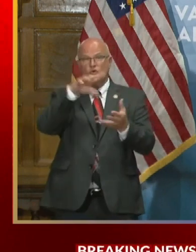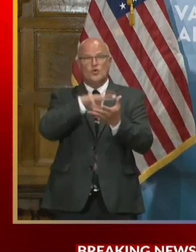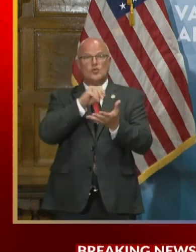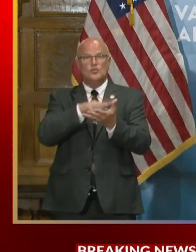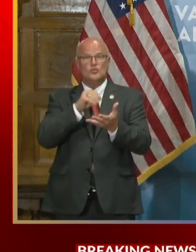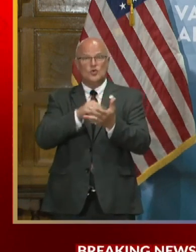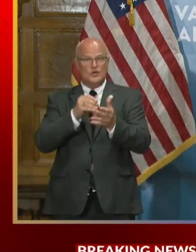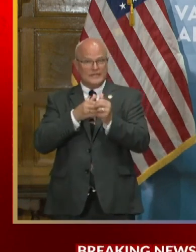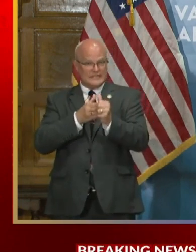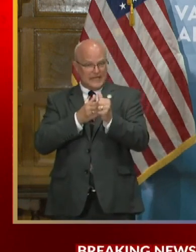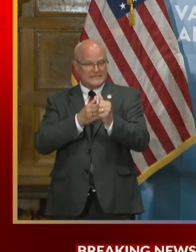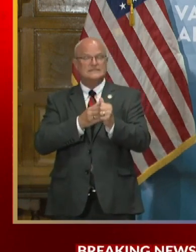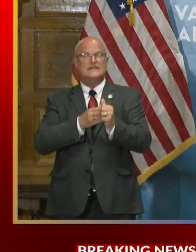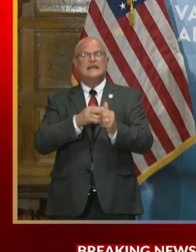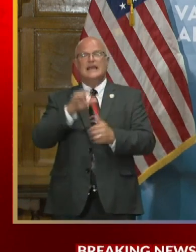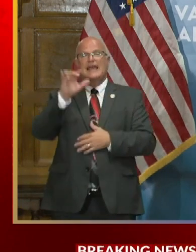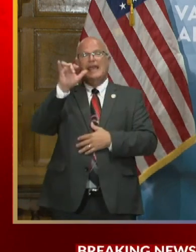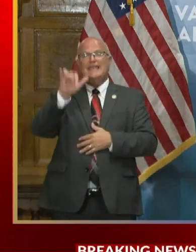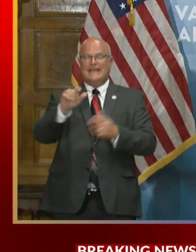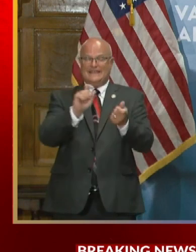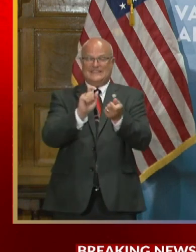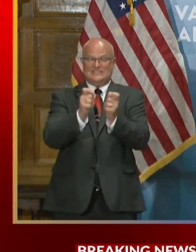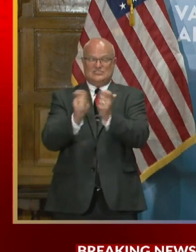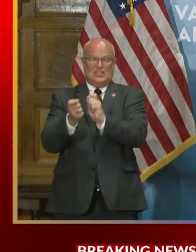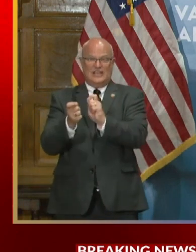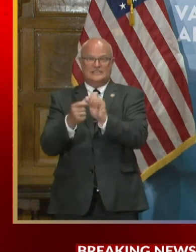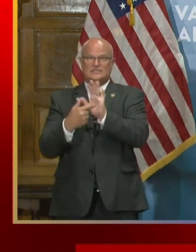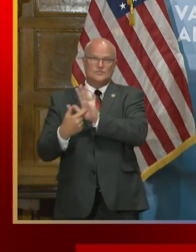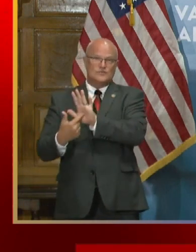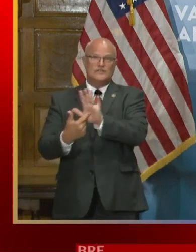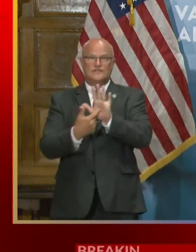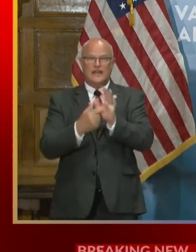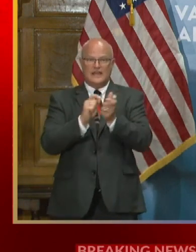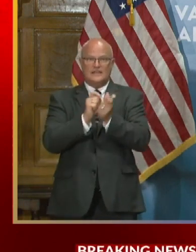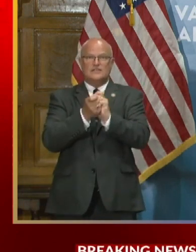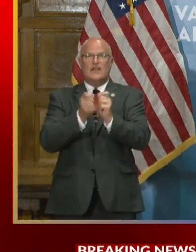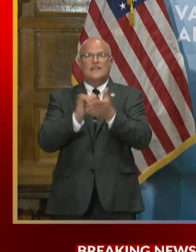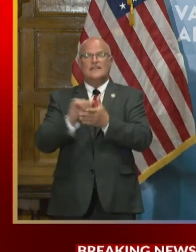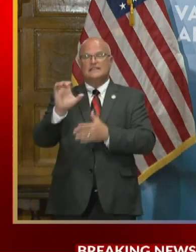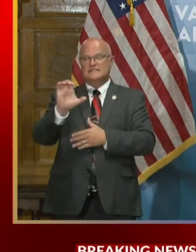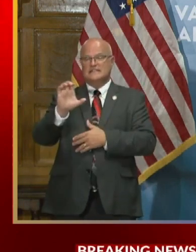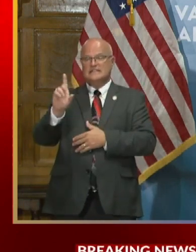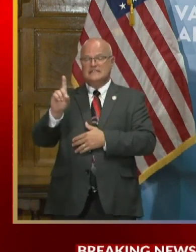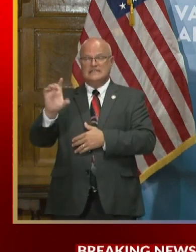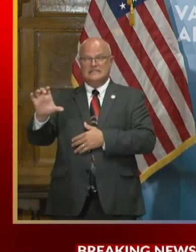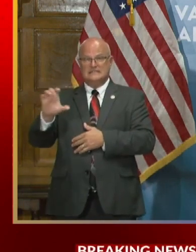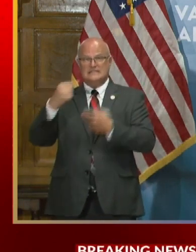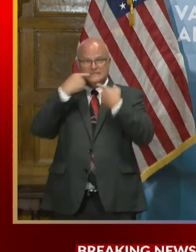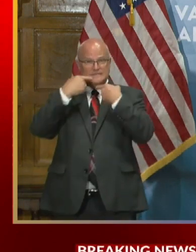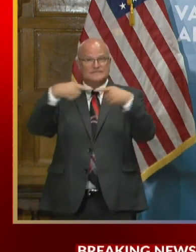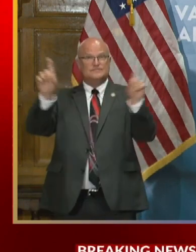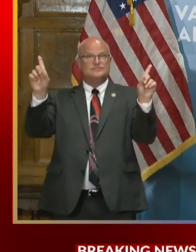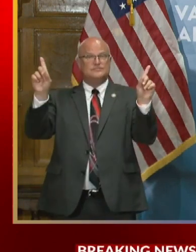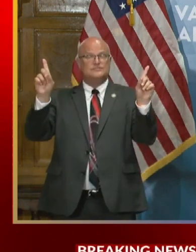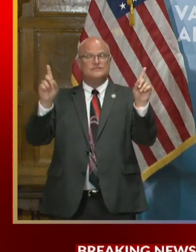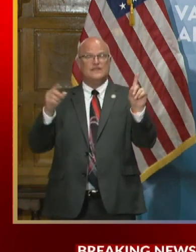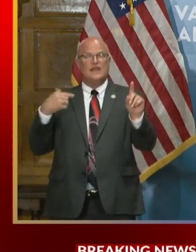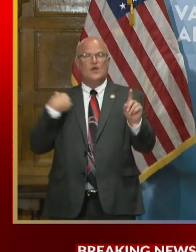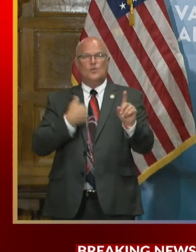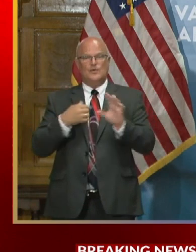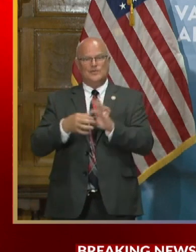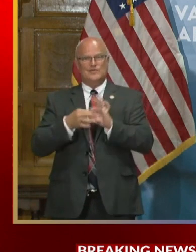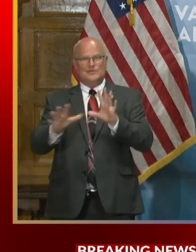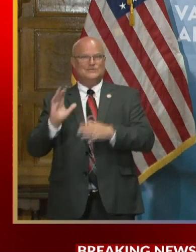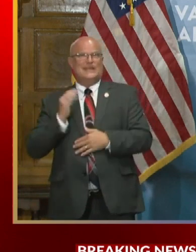mechanism, and that the changes there reflect the changes that the CDC made just shortly after we